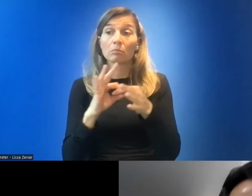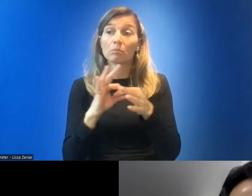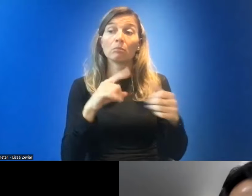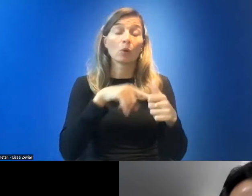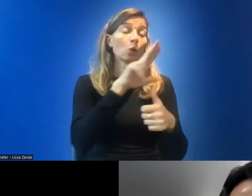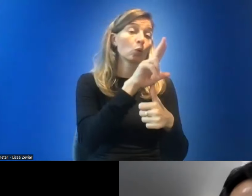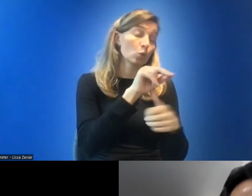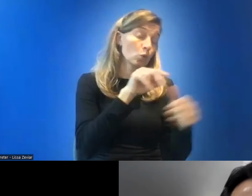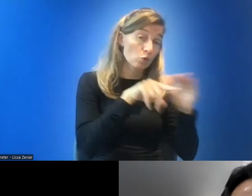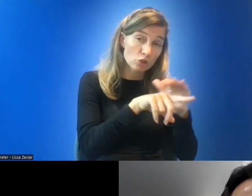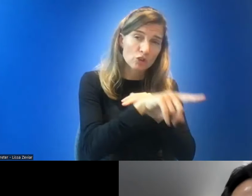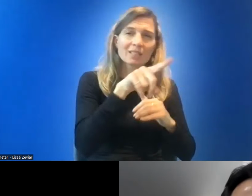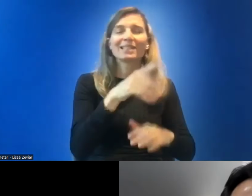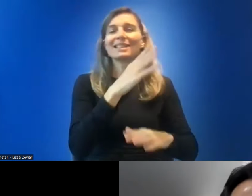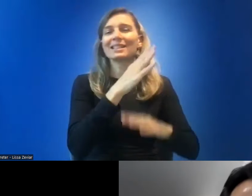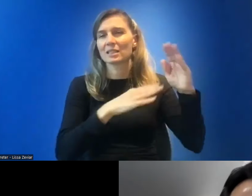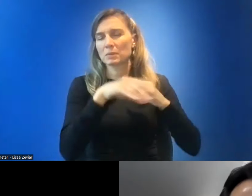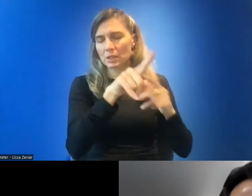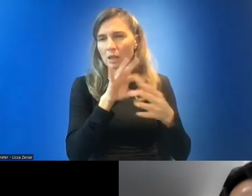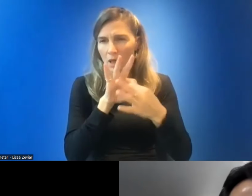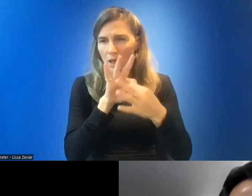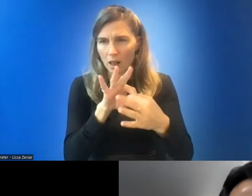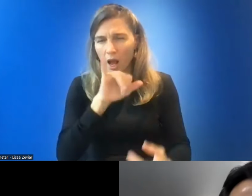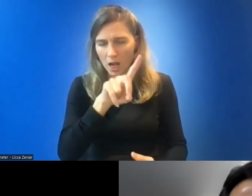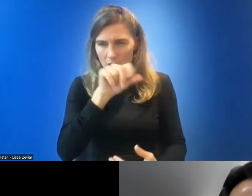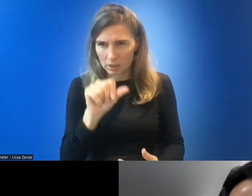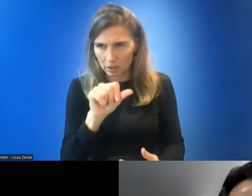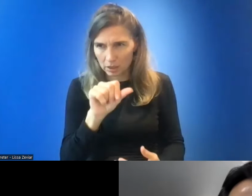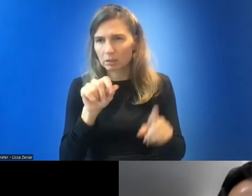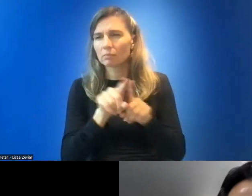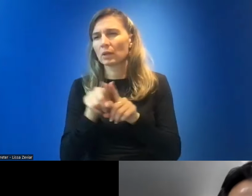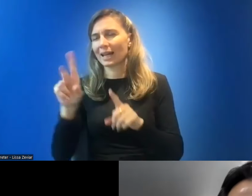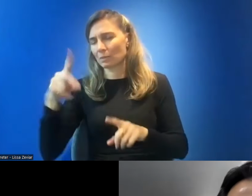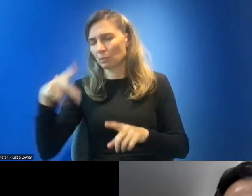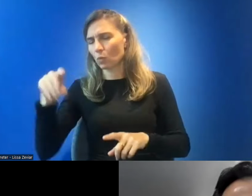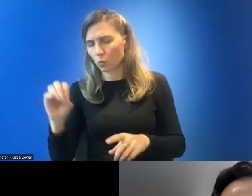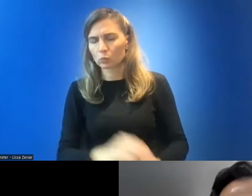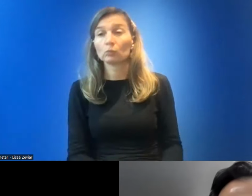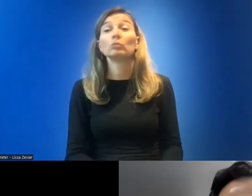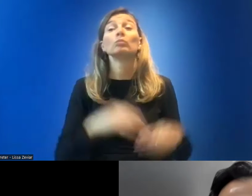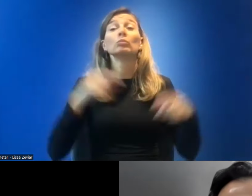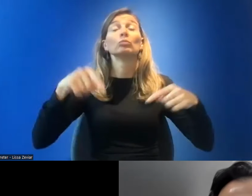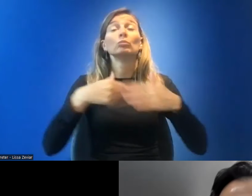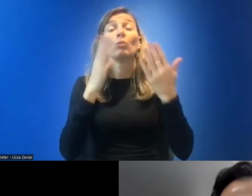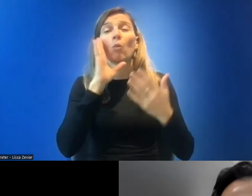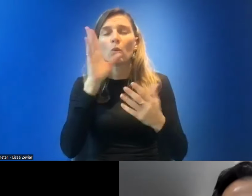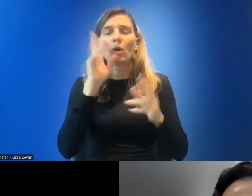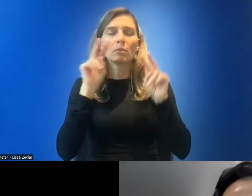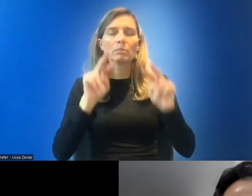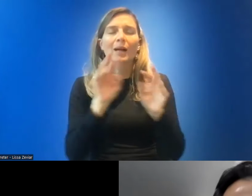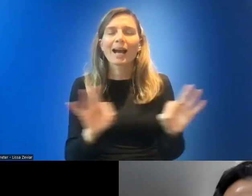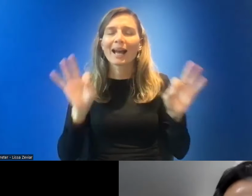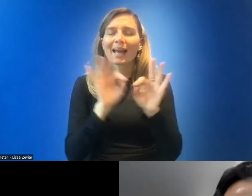will hear experiences and advice from 2 key experts. The first one is